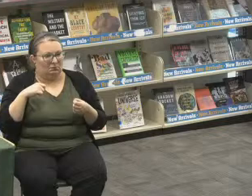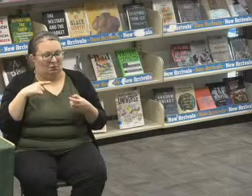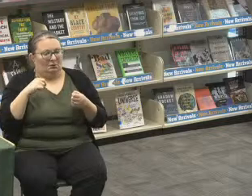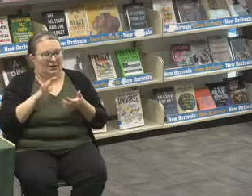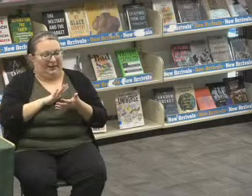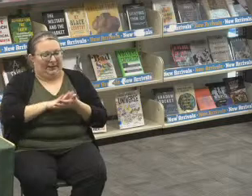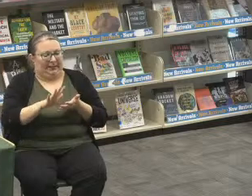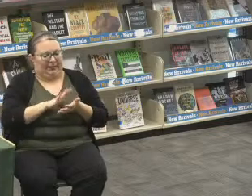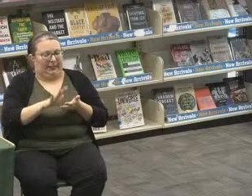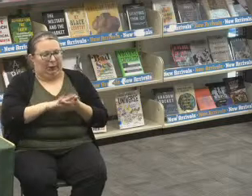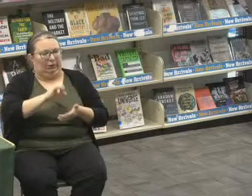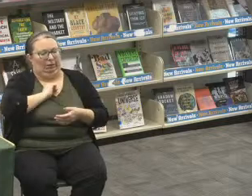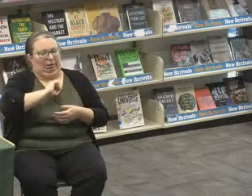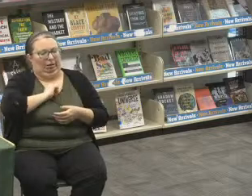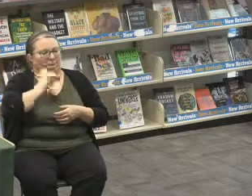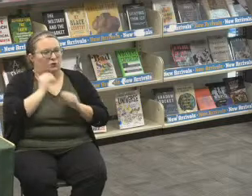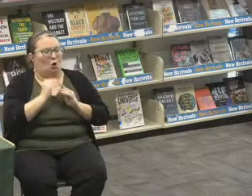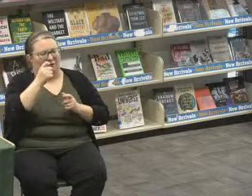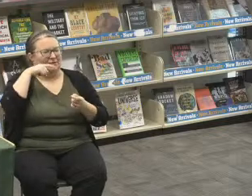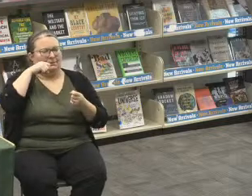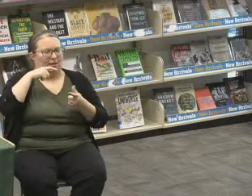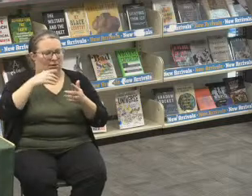clear its throat when it gets overstimulated.